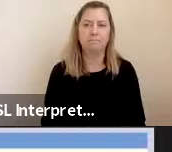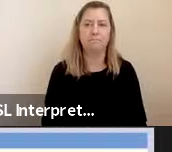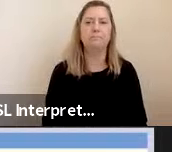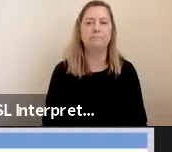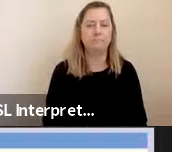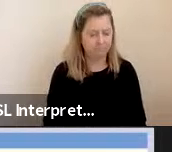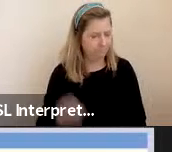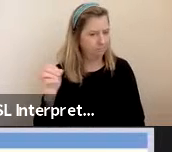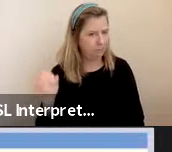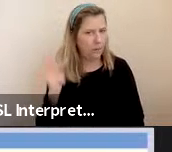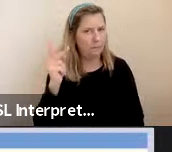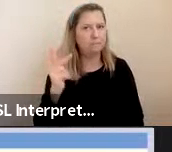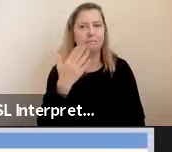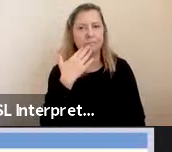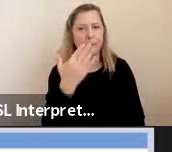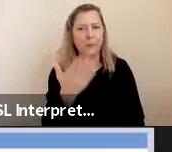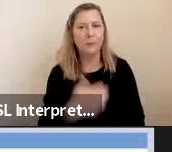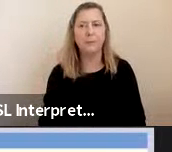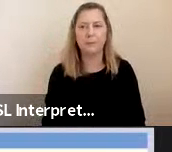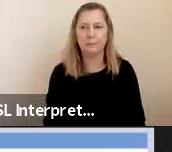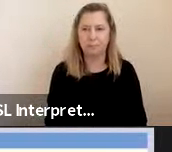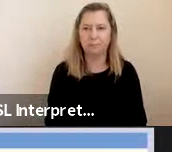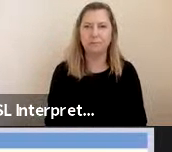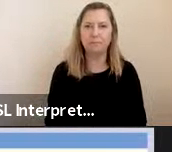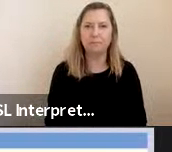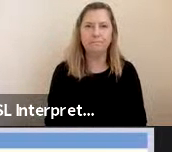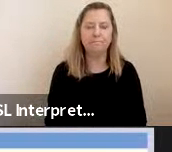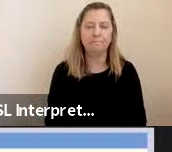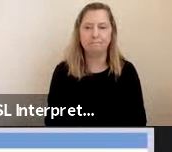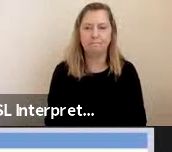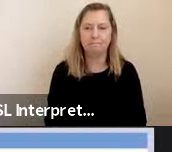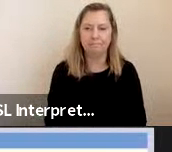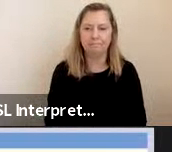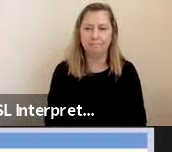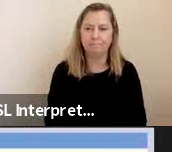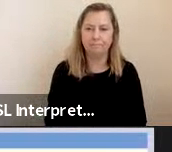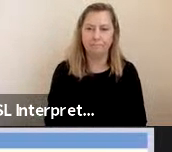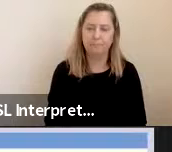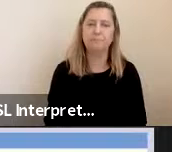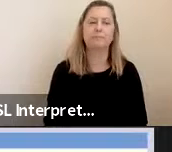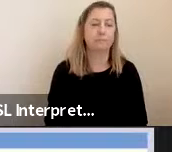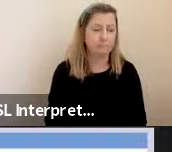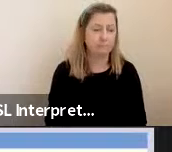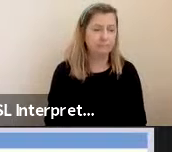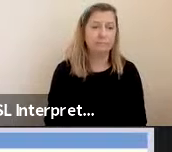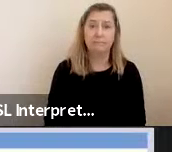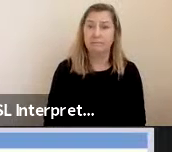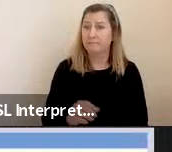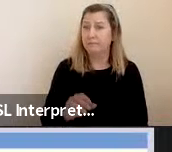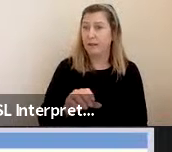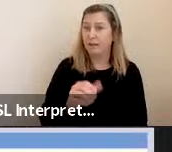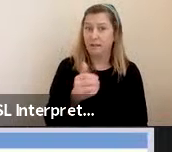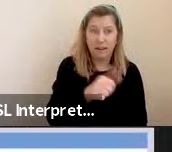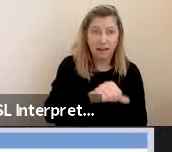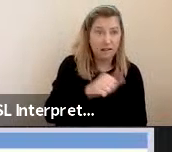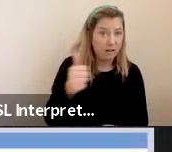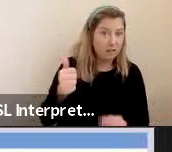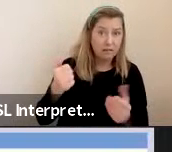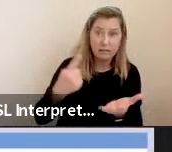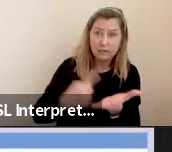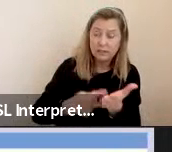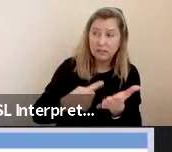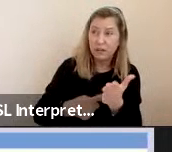Okay, I've got it down. Thank you. Yep. All right, any other discussion, any other